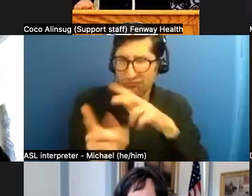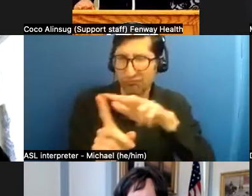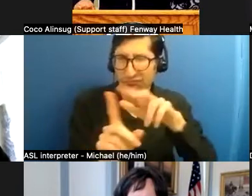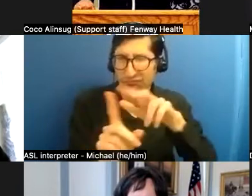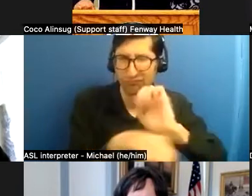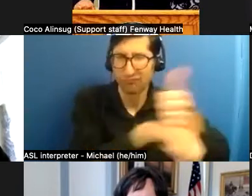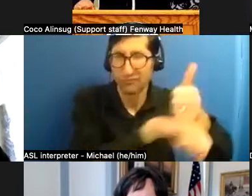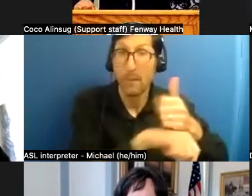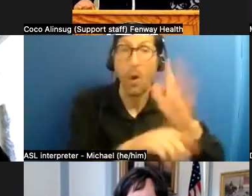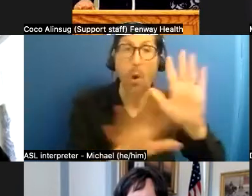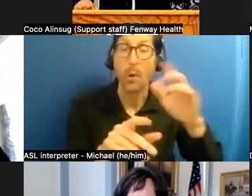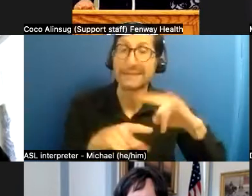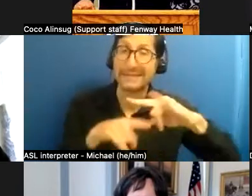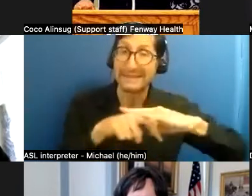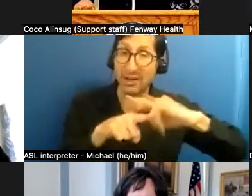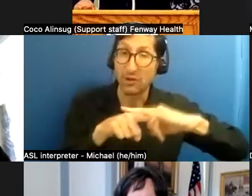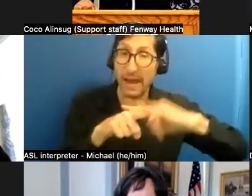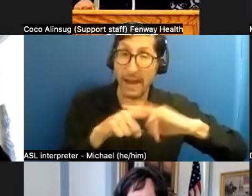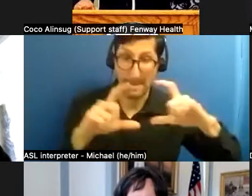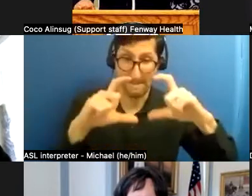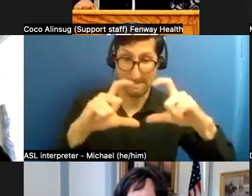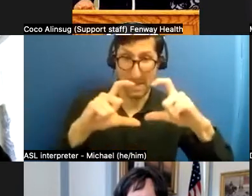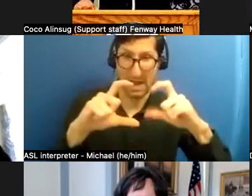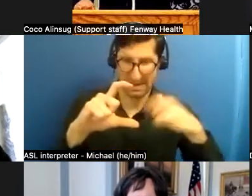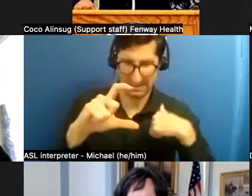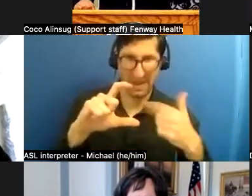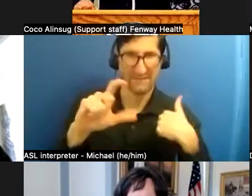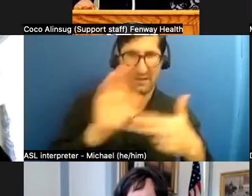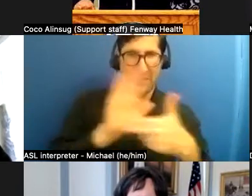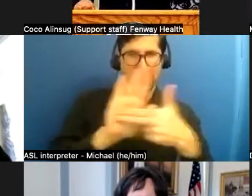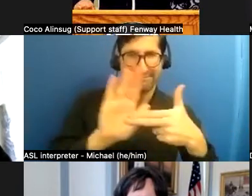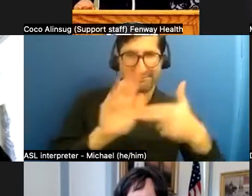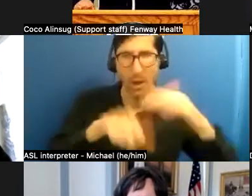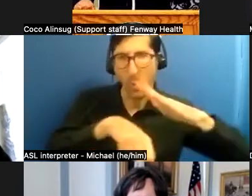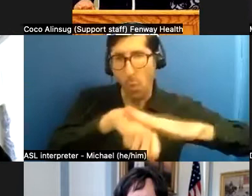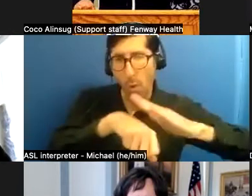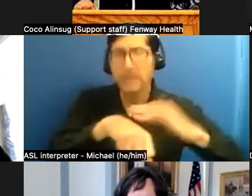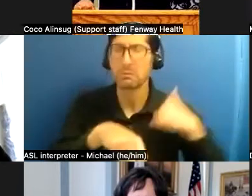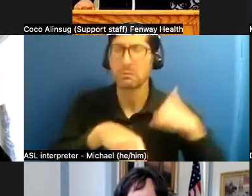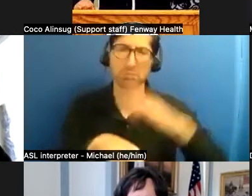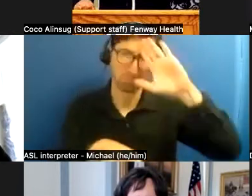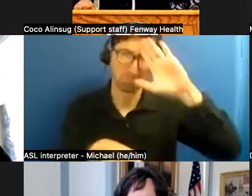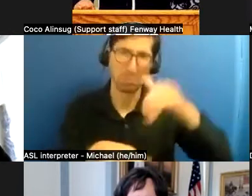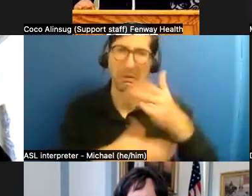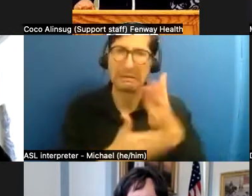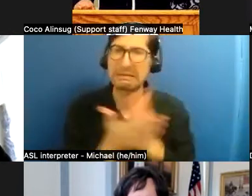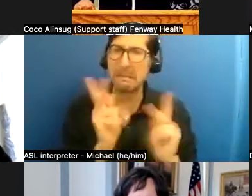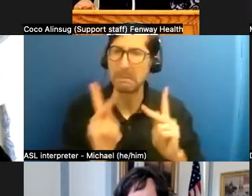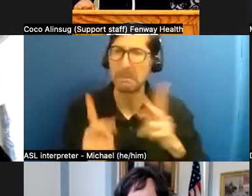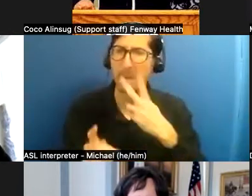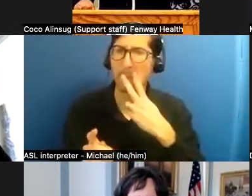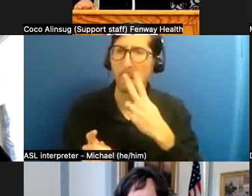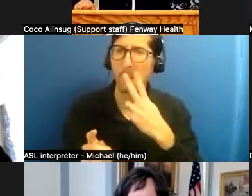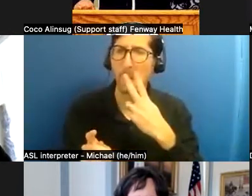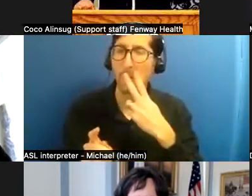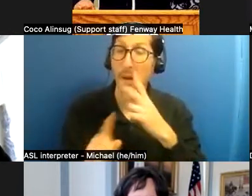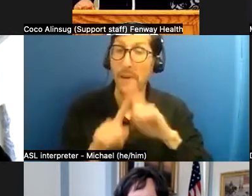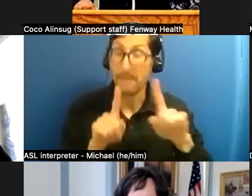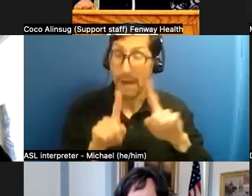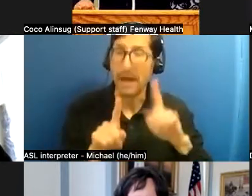on cigarettes, recognizing that some people are still going to choose to smoke, but they should do so with less